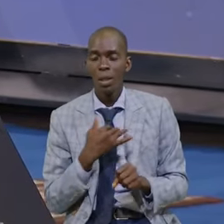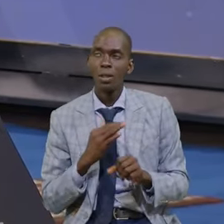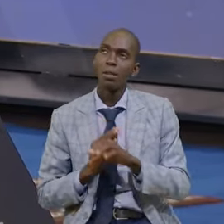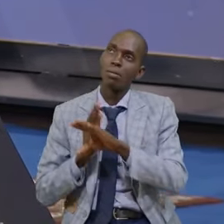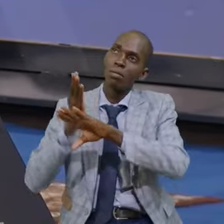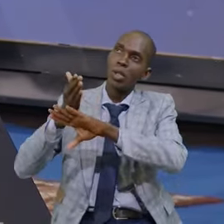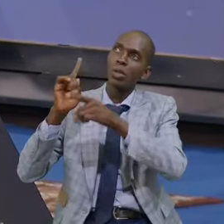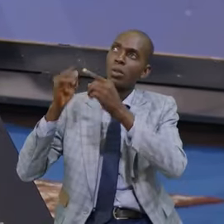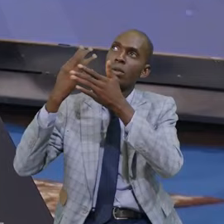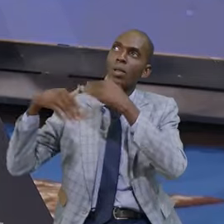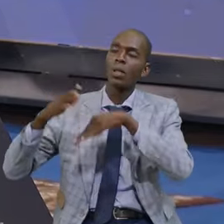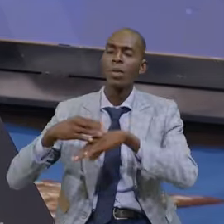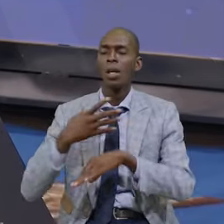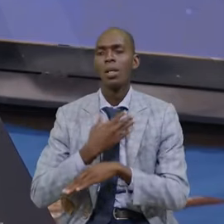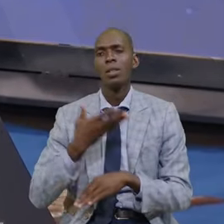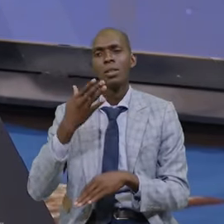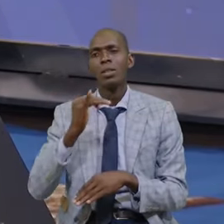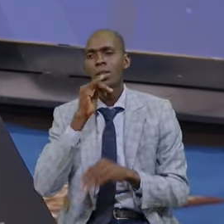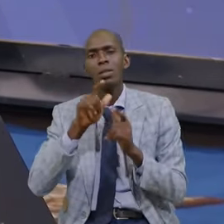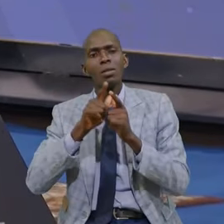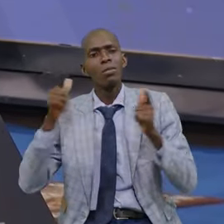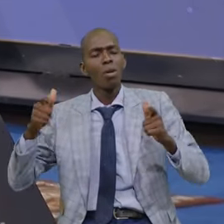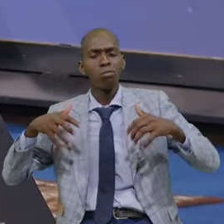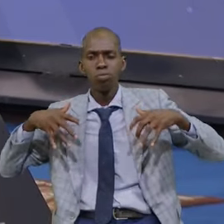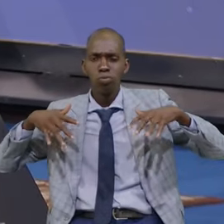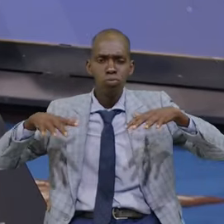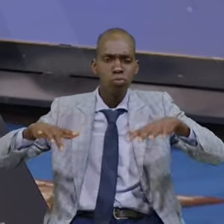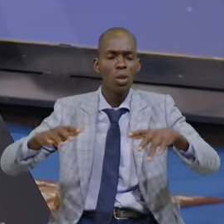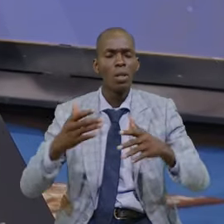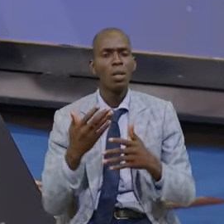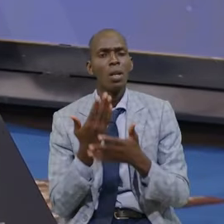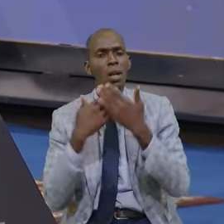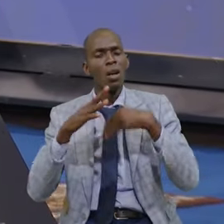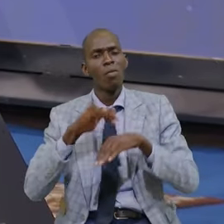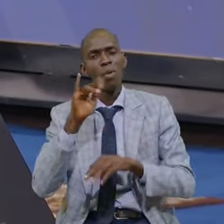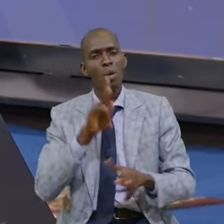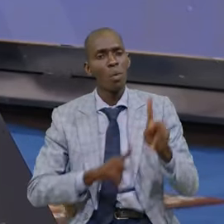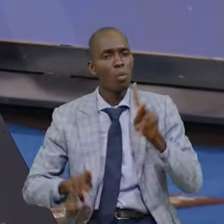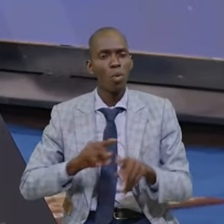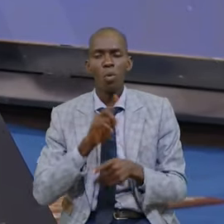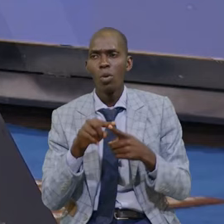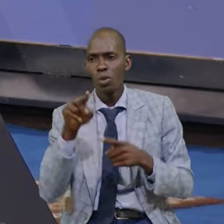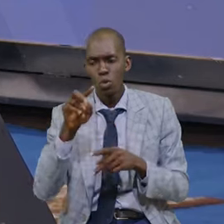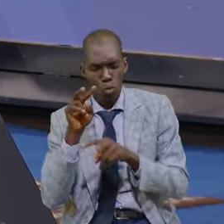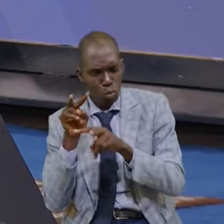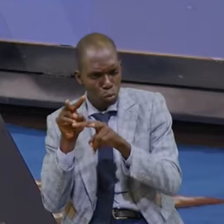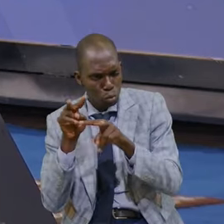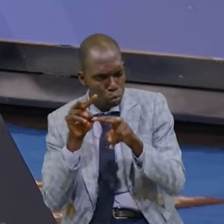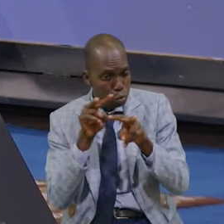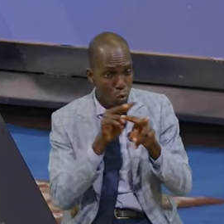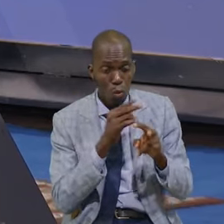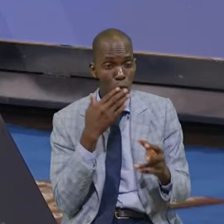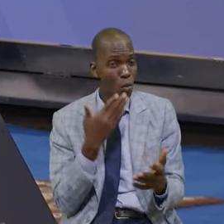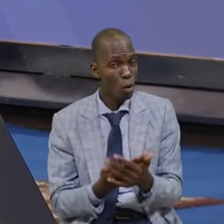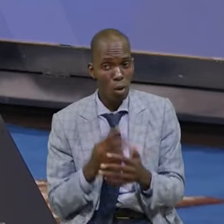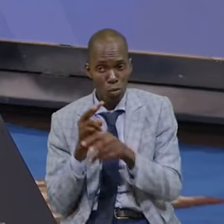a great multitude, a heavenly host. I said, when you look very well, at, you know my face,